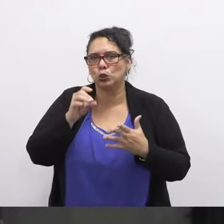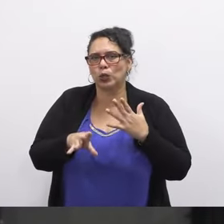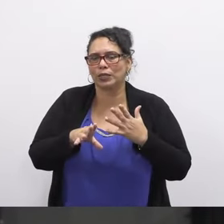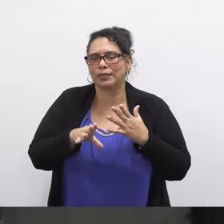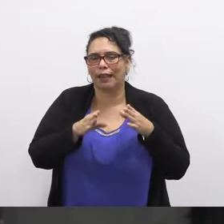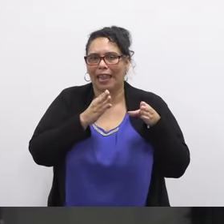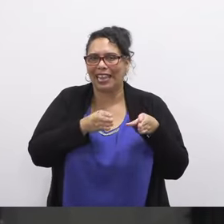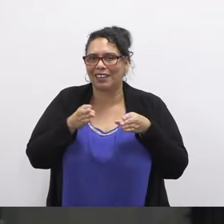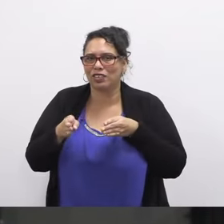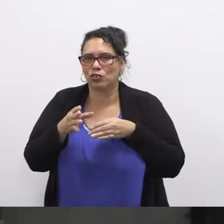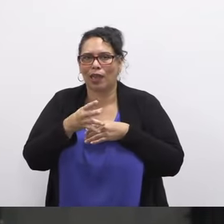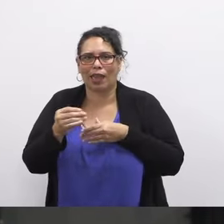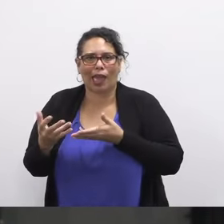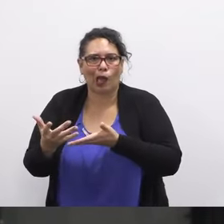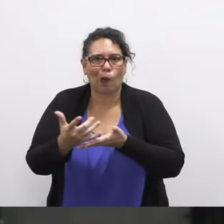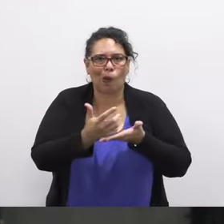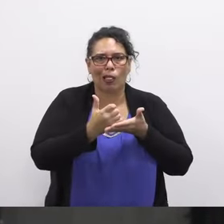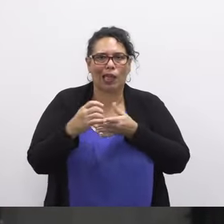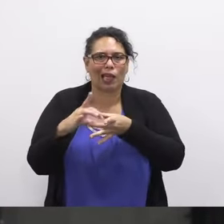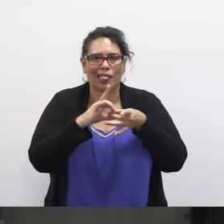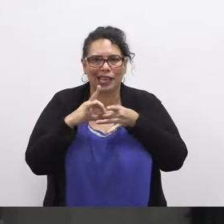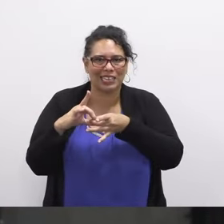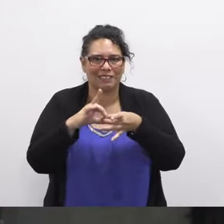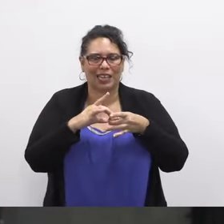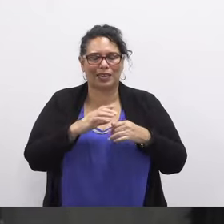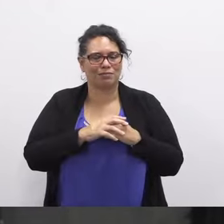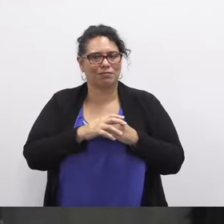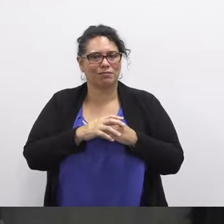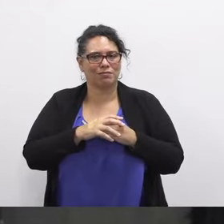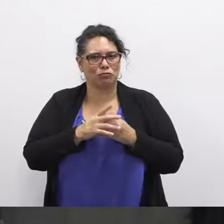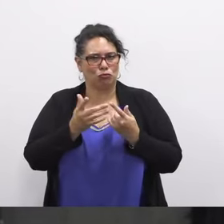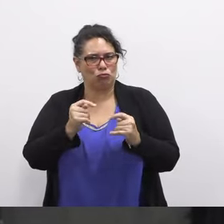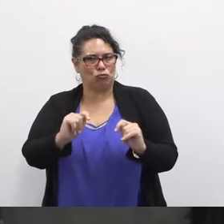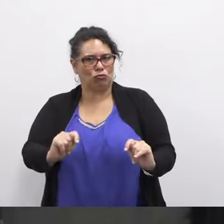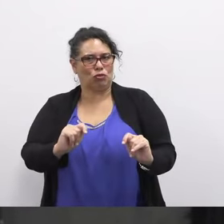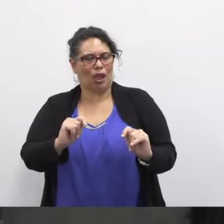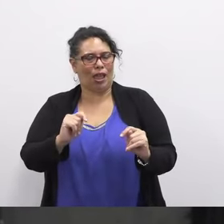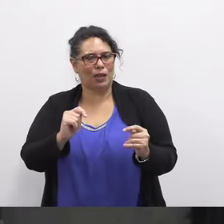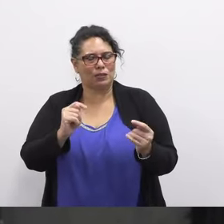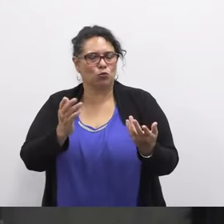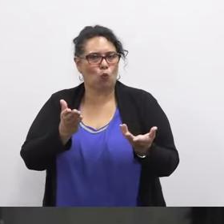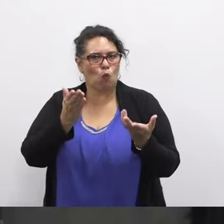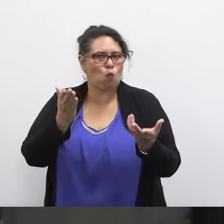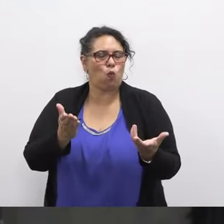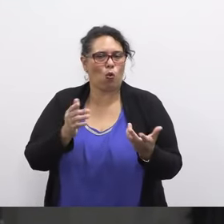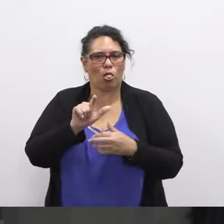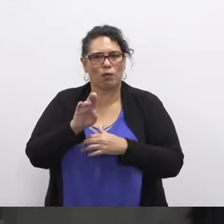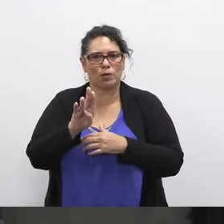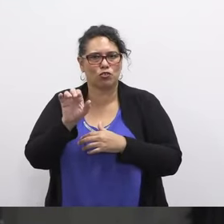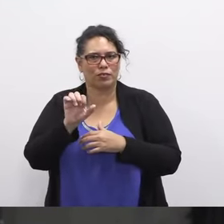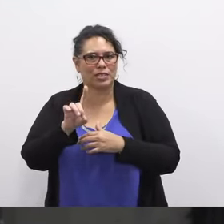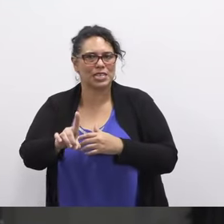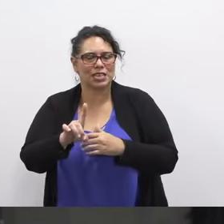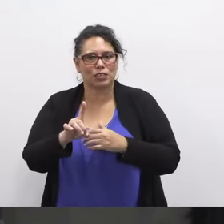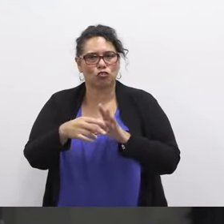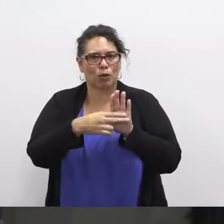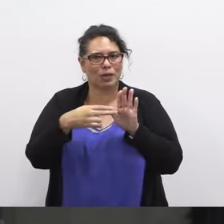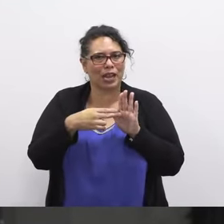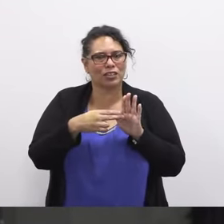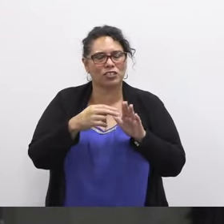and collectively. We strive to uphold Long Beach Unified School District's reputation